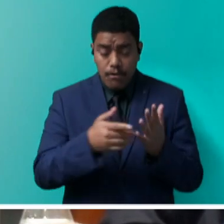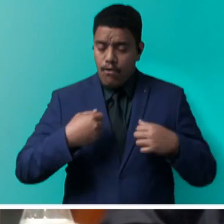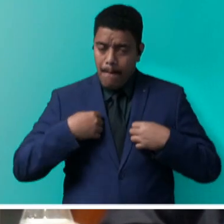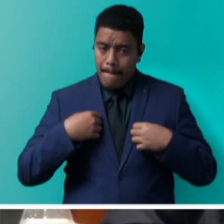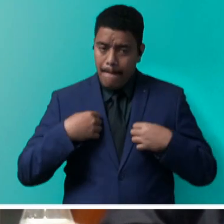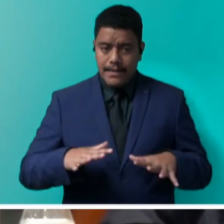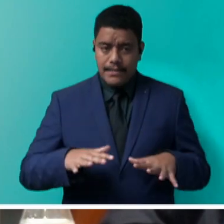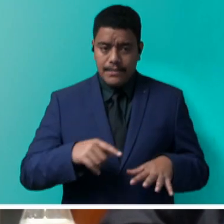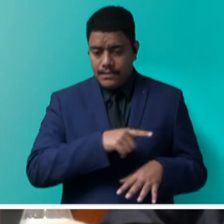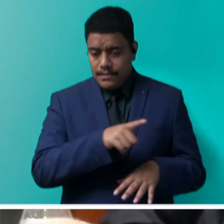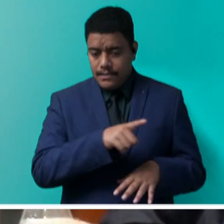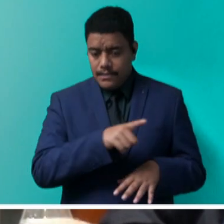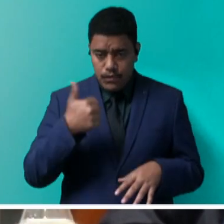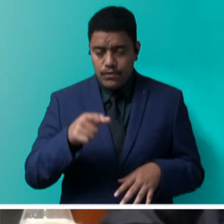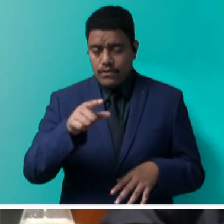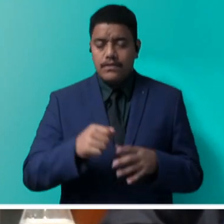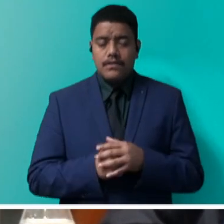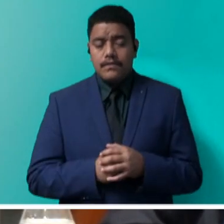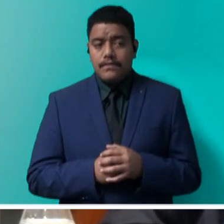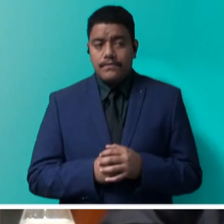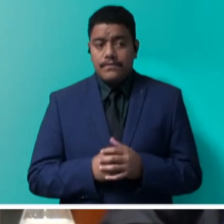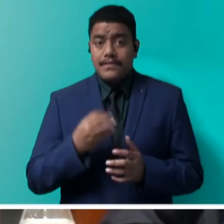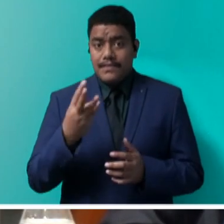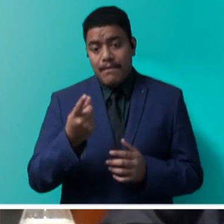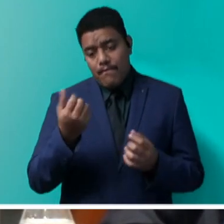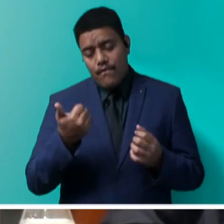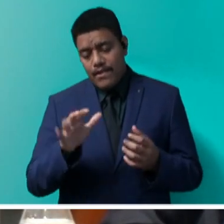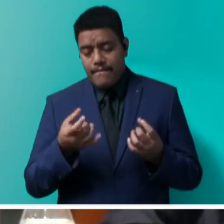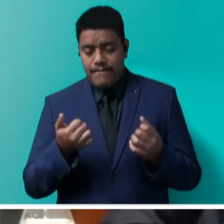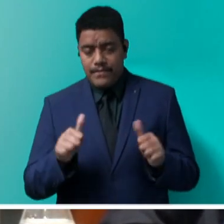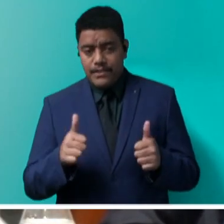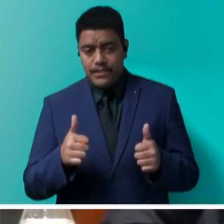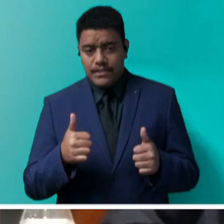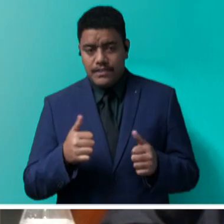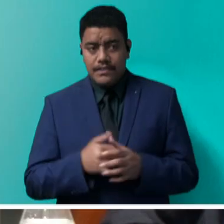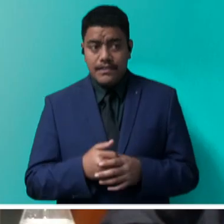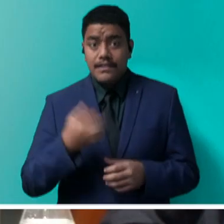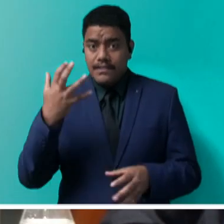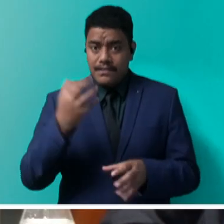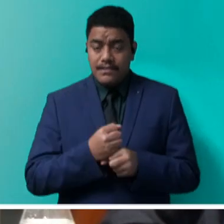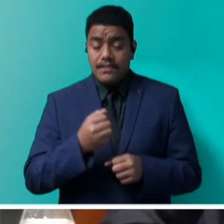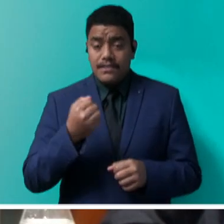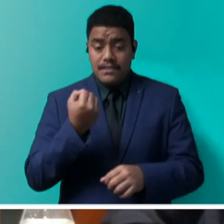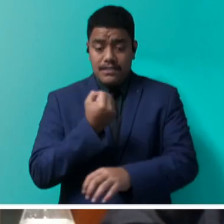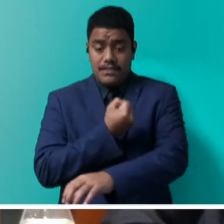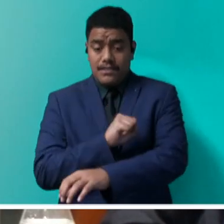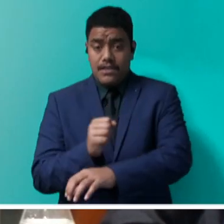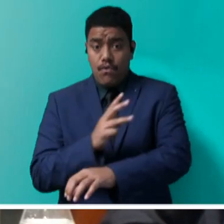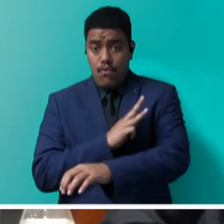them using in-house capacity, with some already finished, including the seawall project in Samosamo